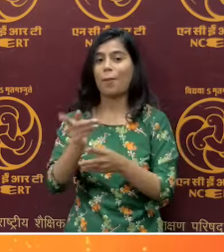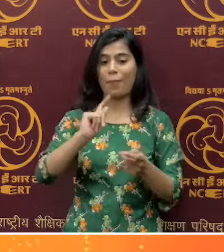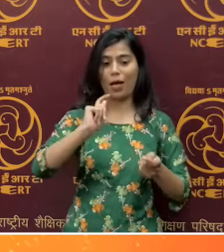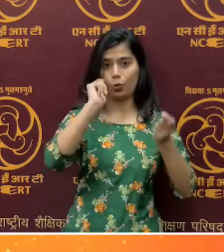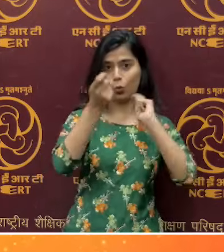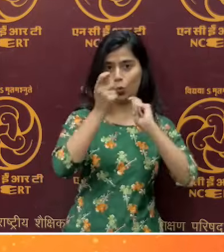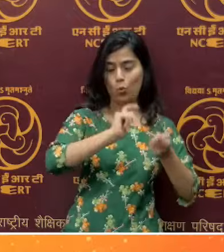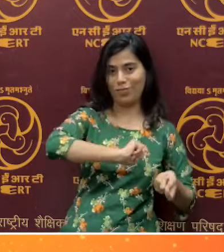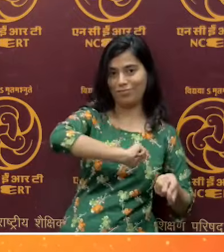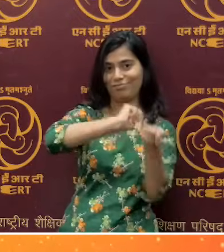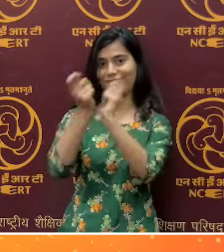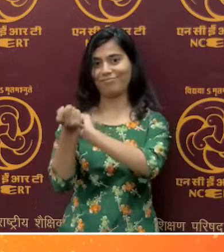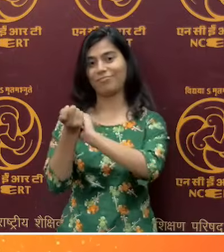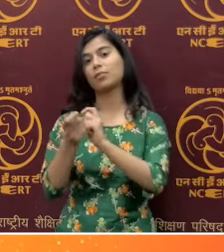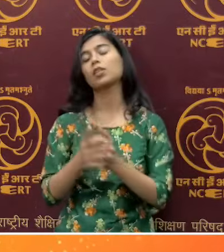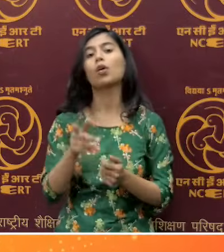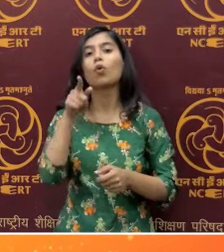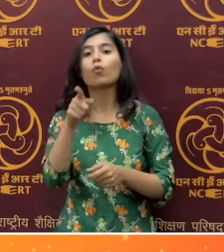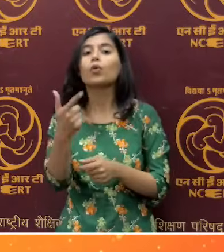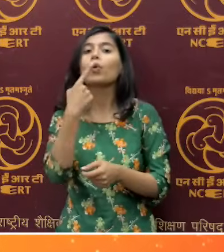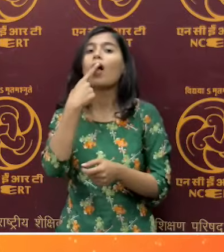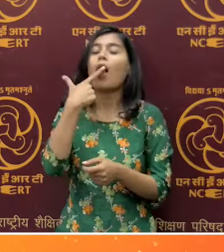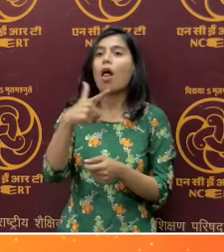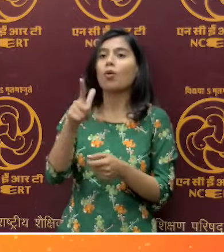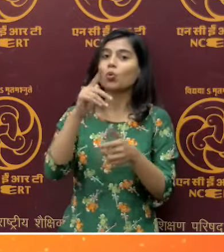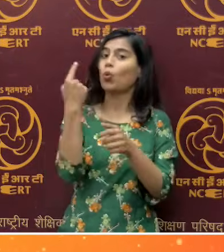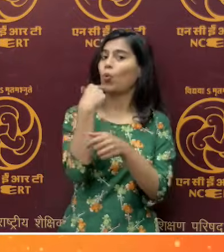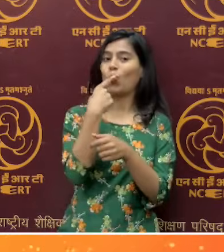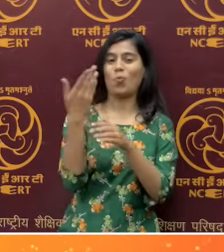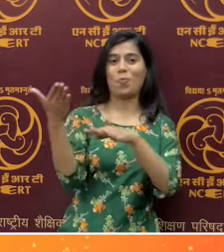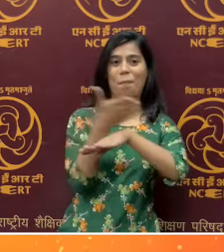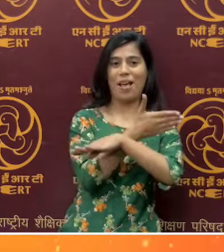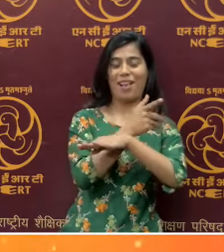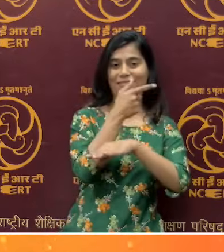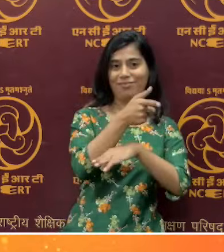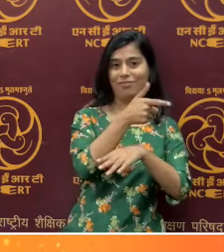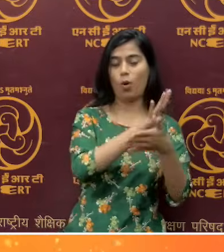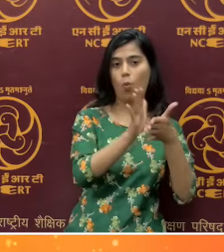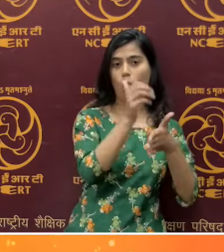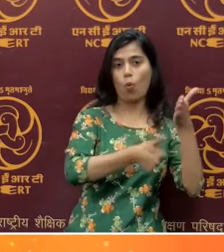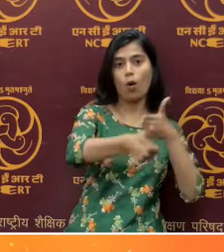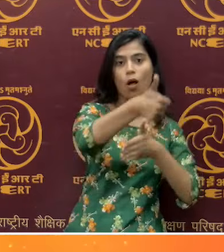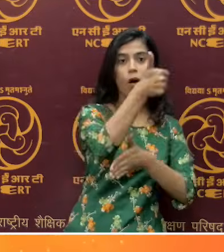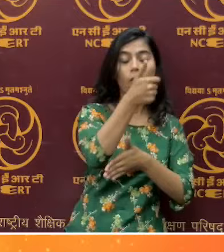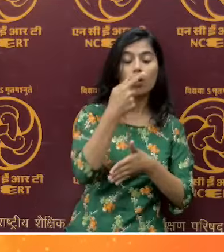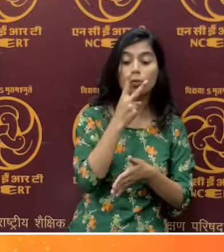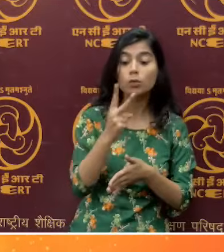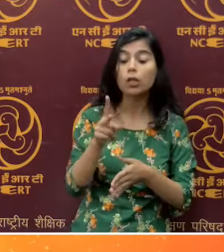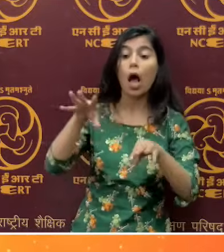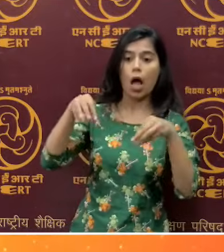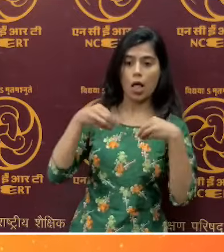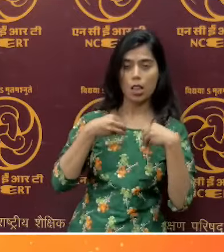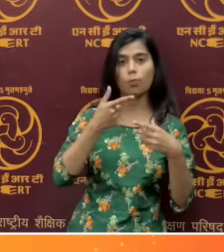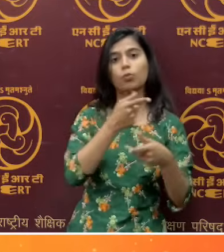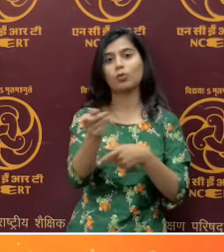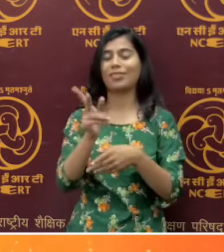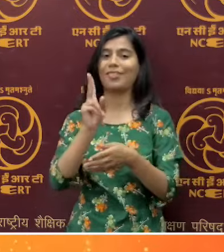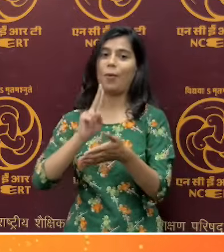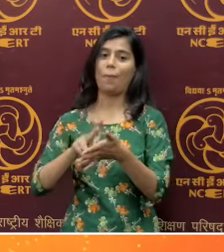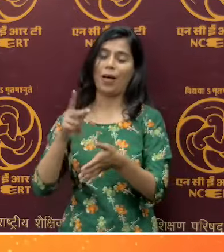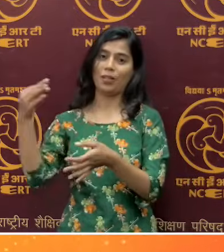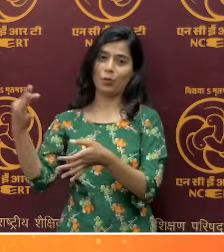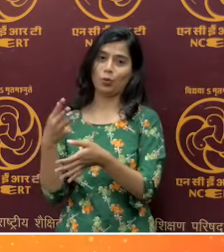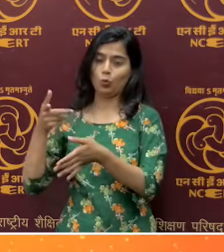headmaster. So he or she will approve you and you will be a headmaster over there. And there's another question, so please repeat how to remove